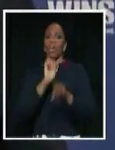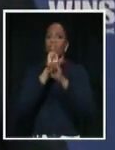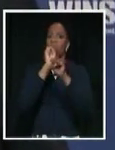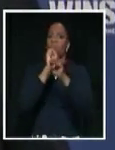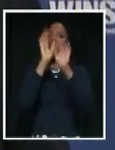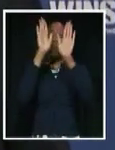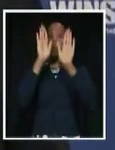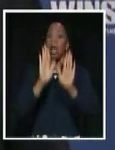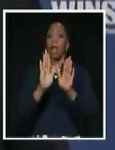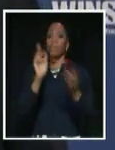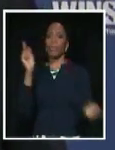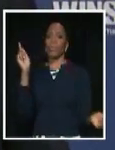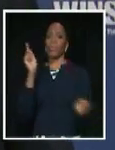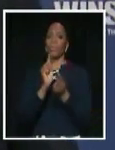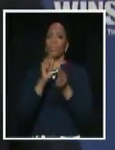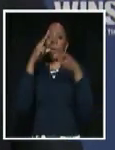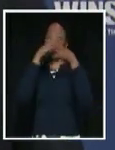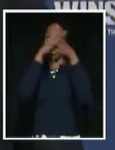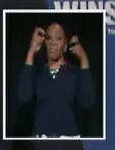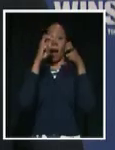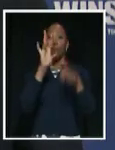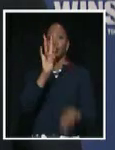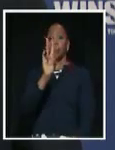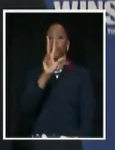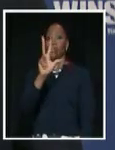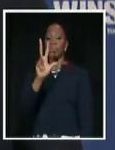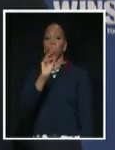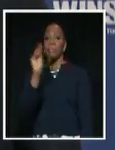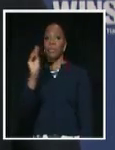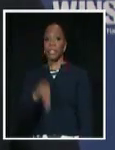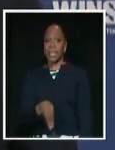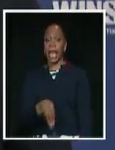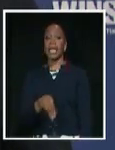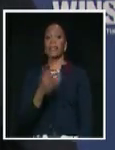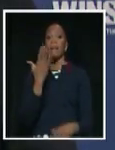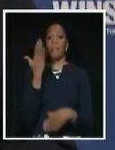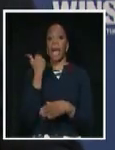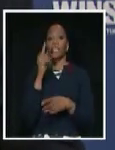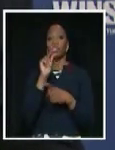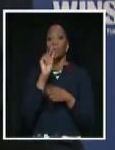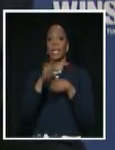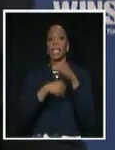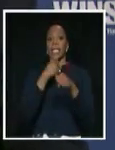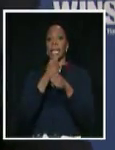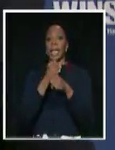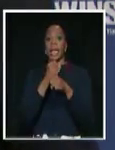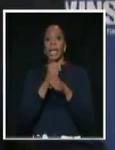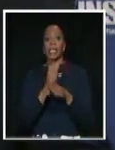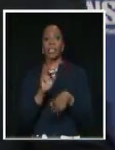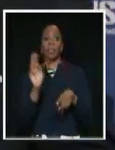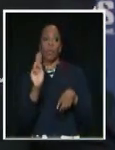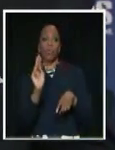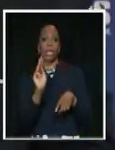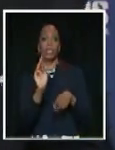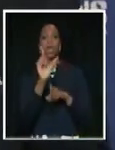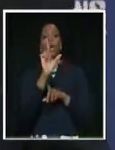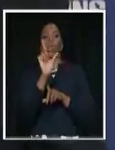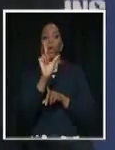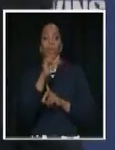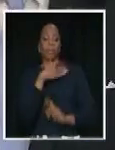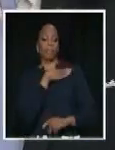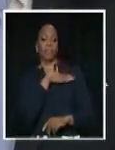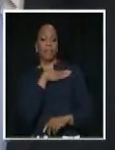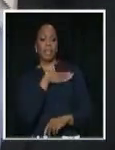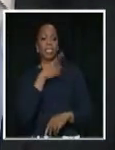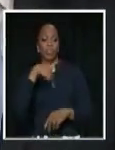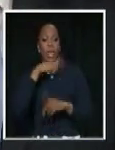been able to reduce our crime by 73% over the last 20 years. Thank you, sir. Next question goes to Mr. Lhota, please.